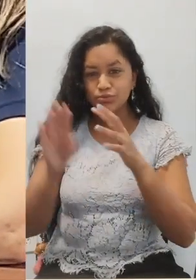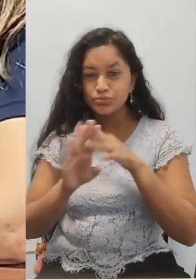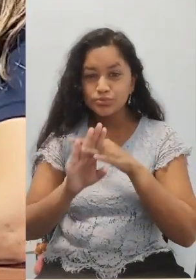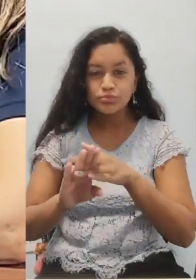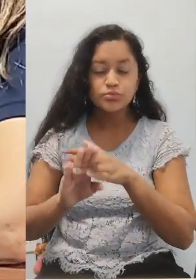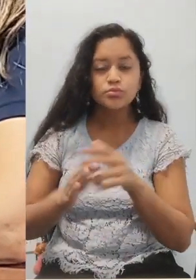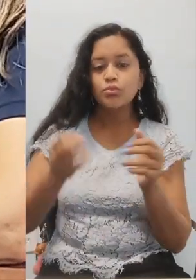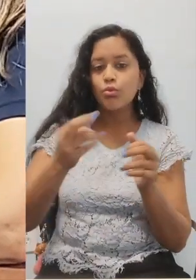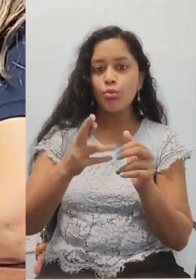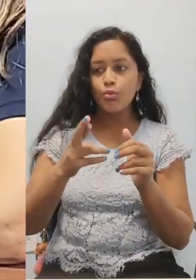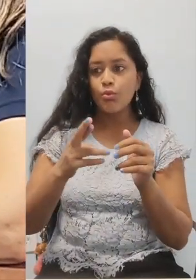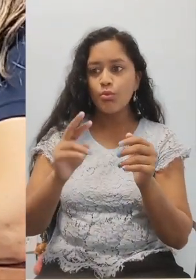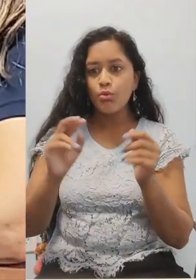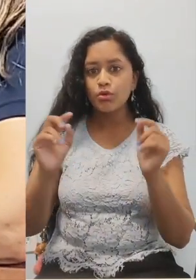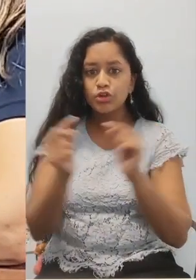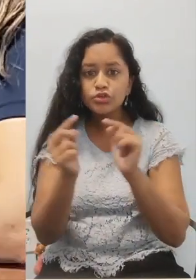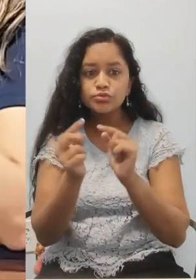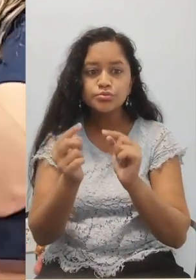We have a whole